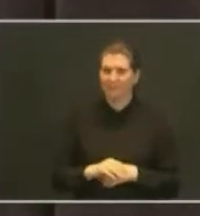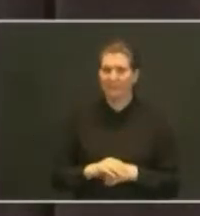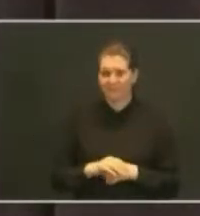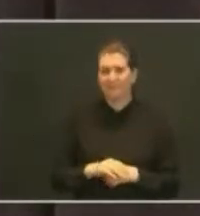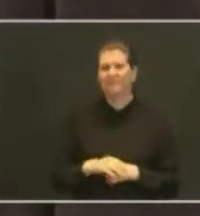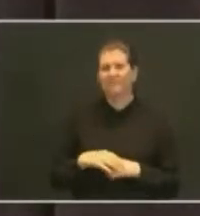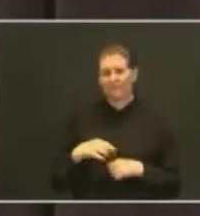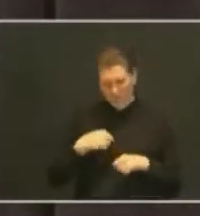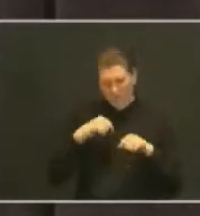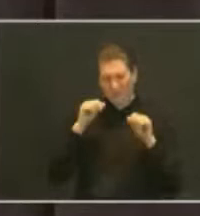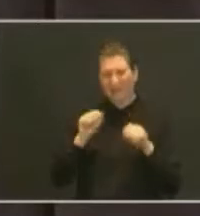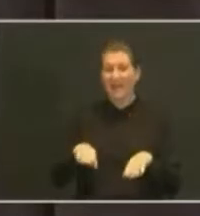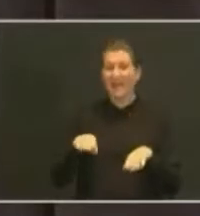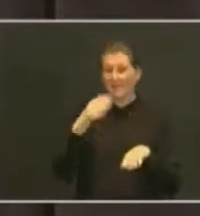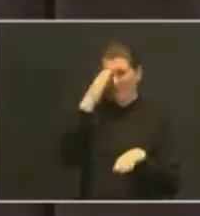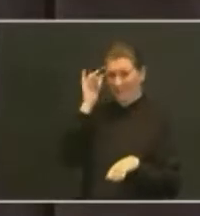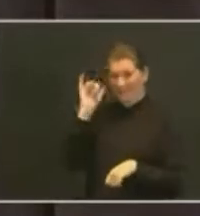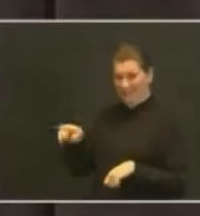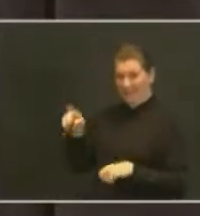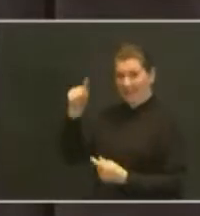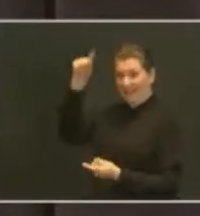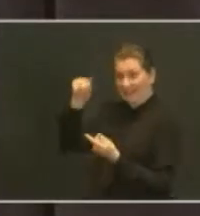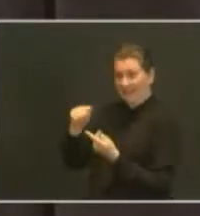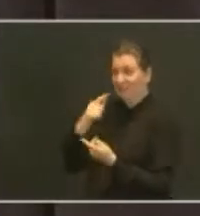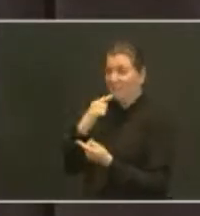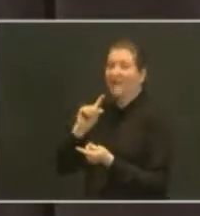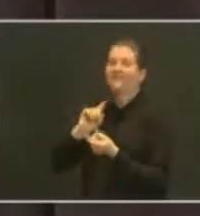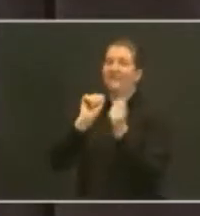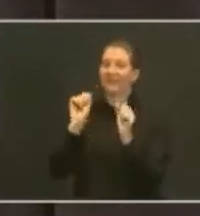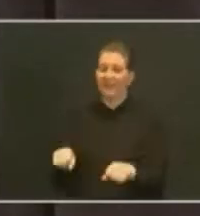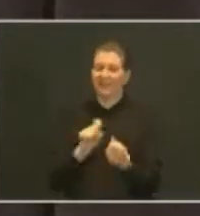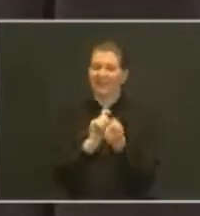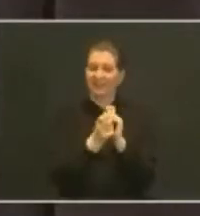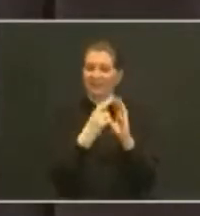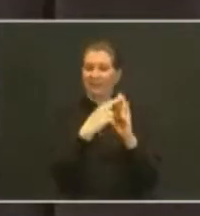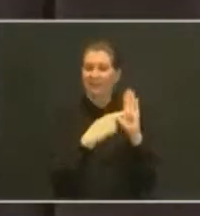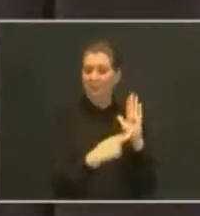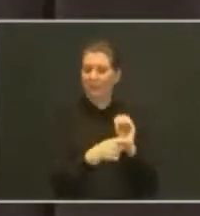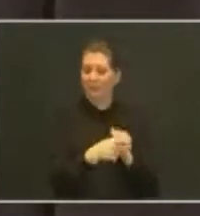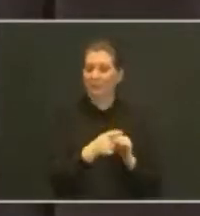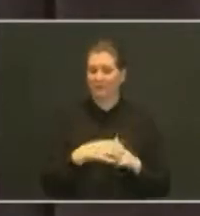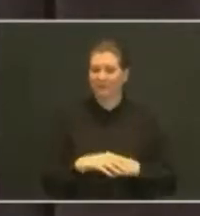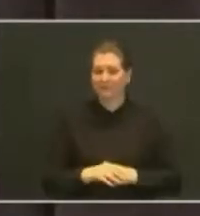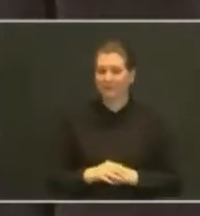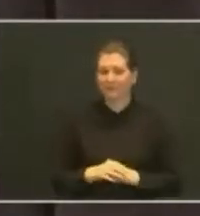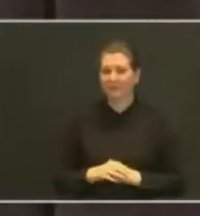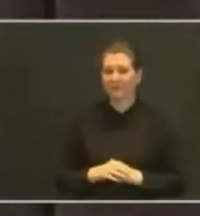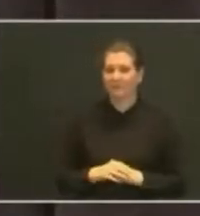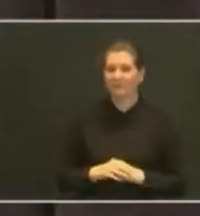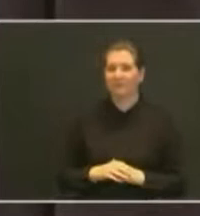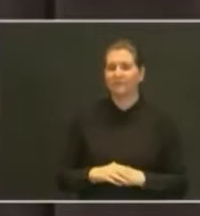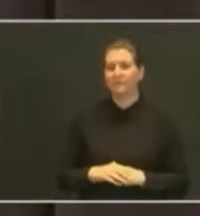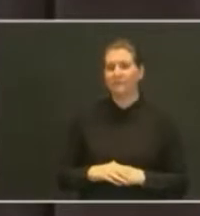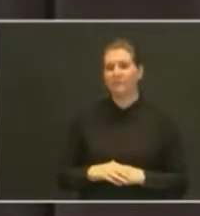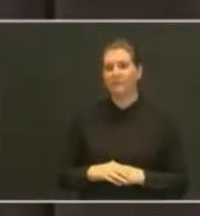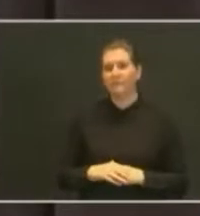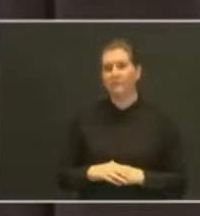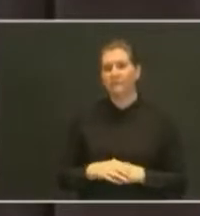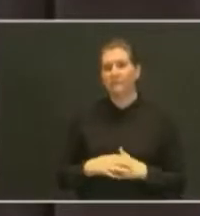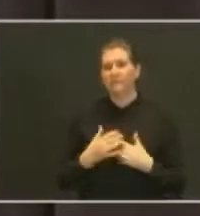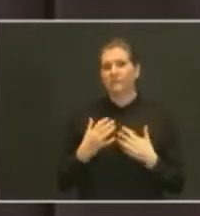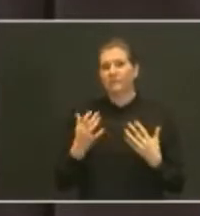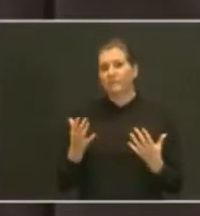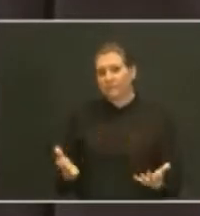forward with opening visitations. I'm also grateful that we have a nation-leading